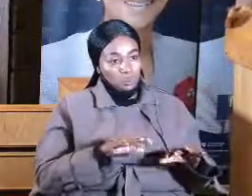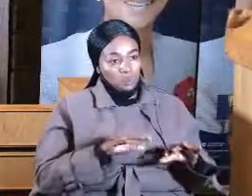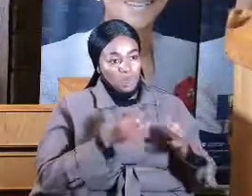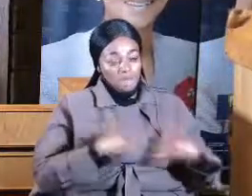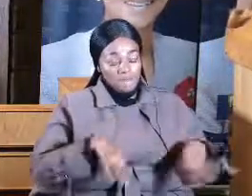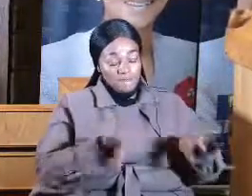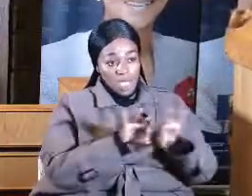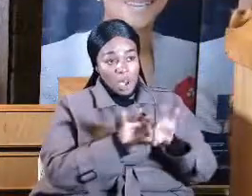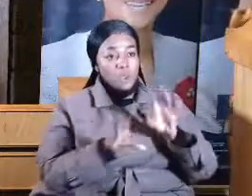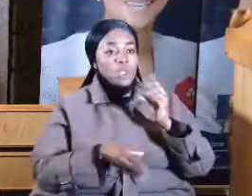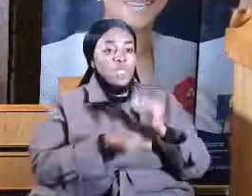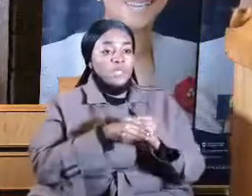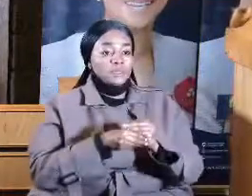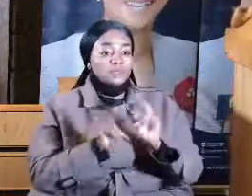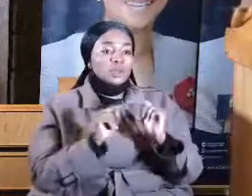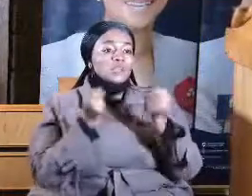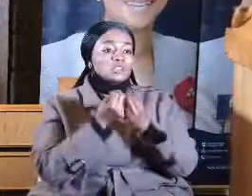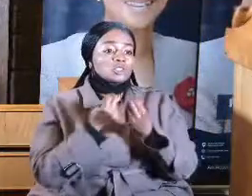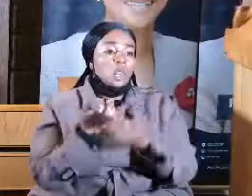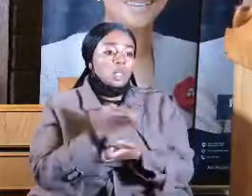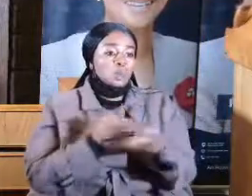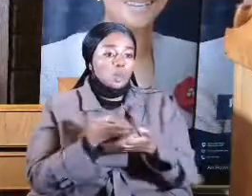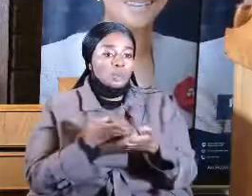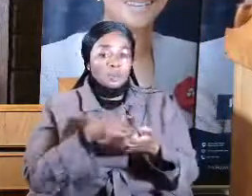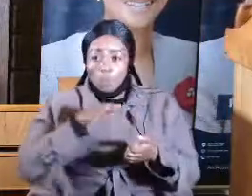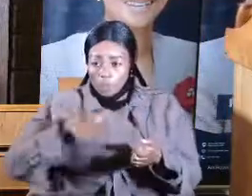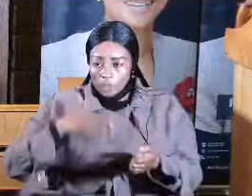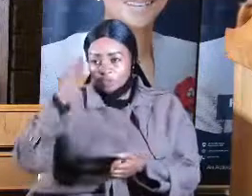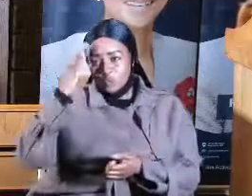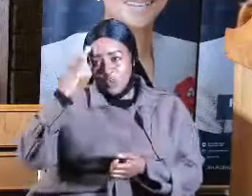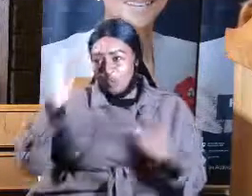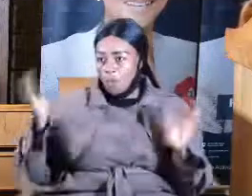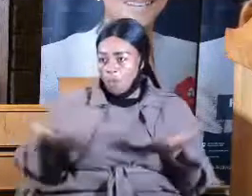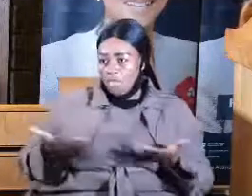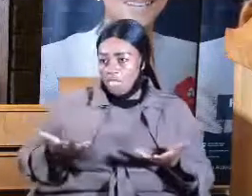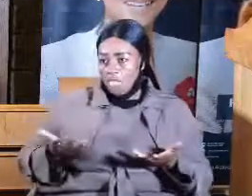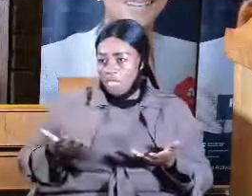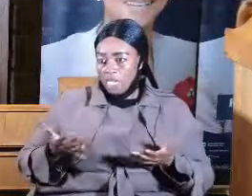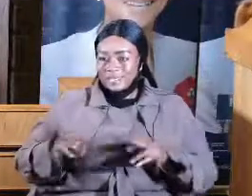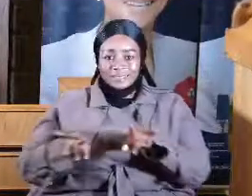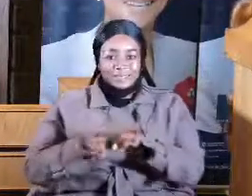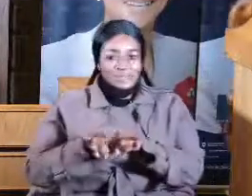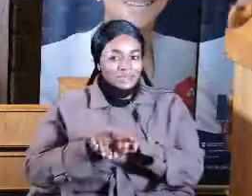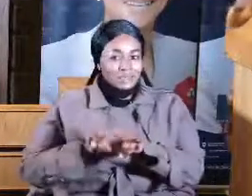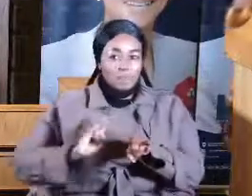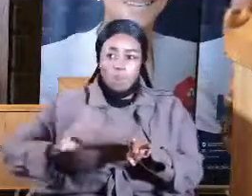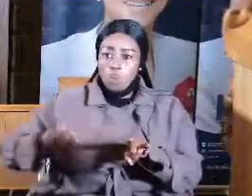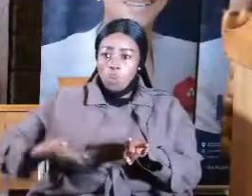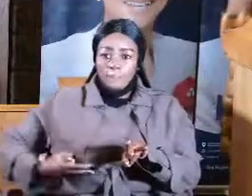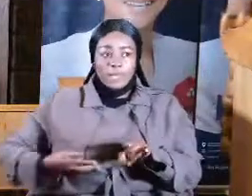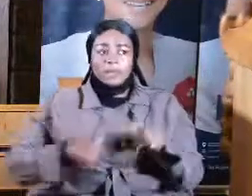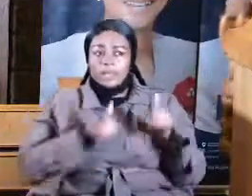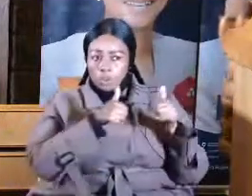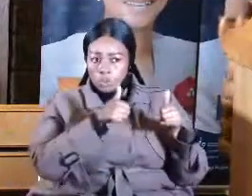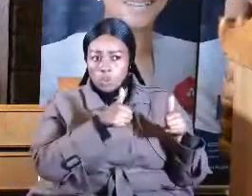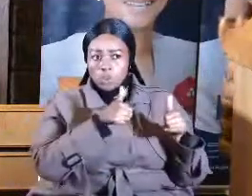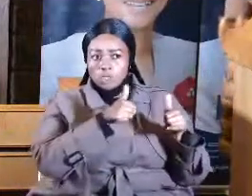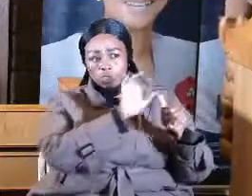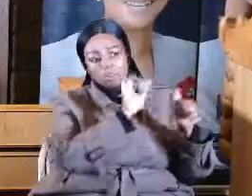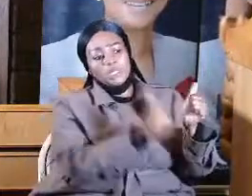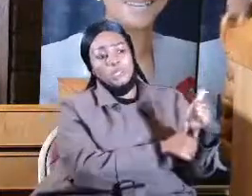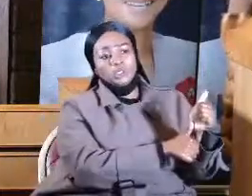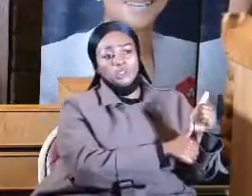a national economy. Where are they? It seems as if women are good enough to be